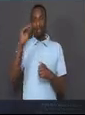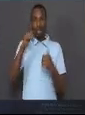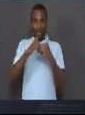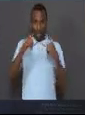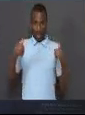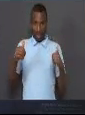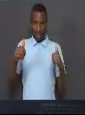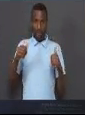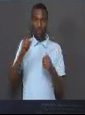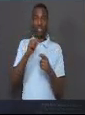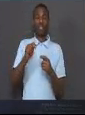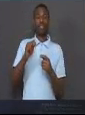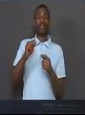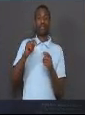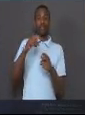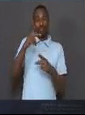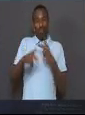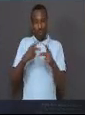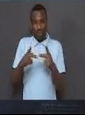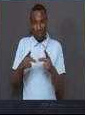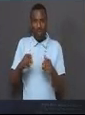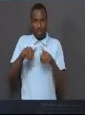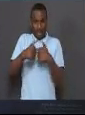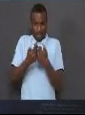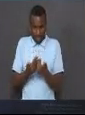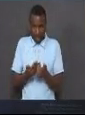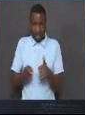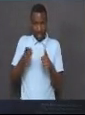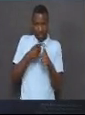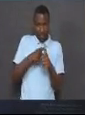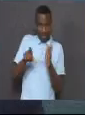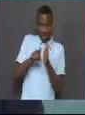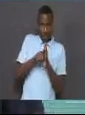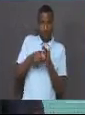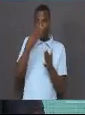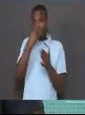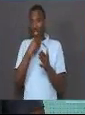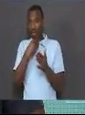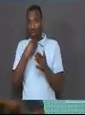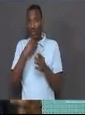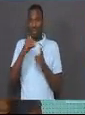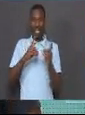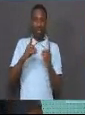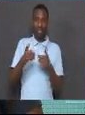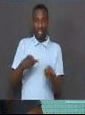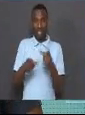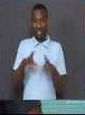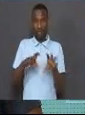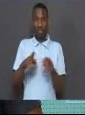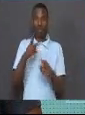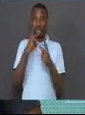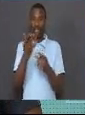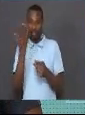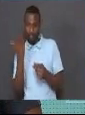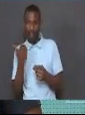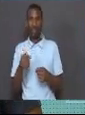processes are related to the first law of thermodynamics. Today, we will